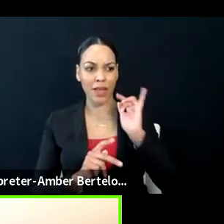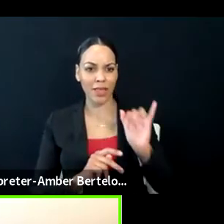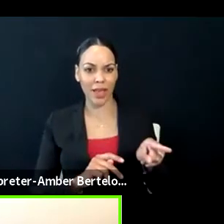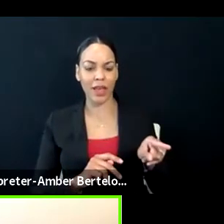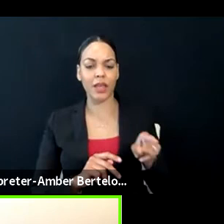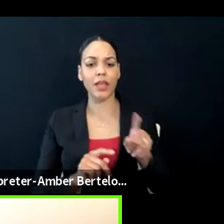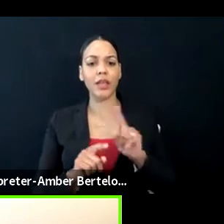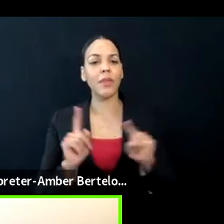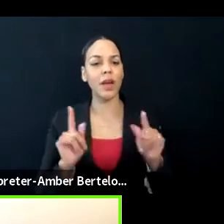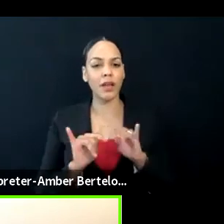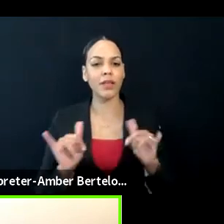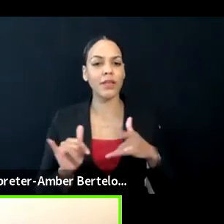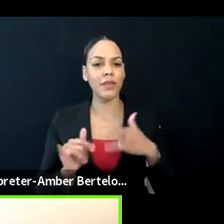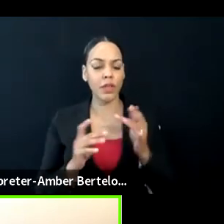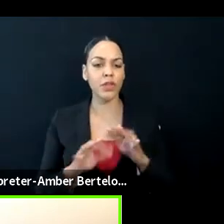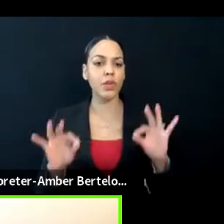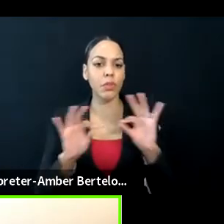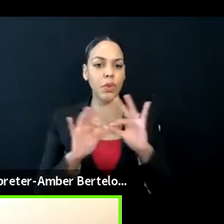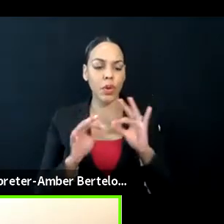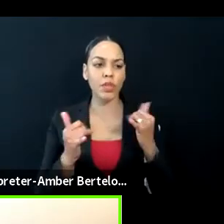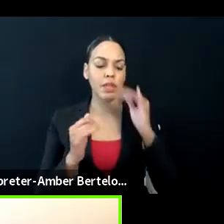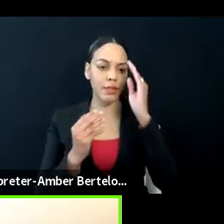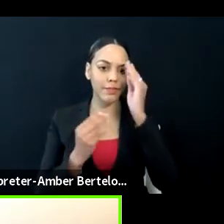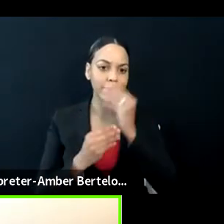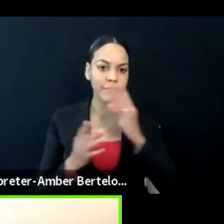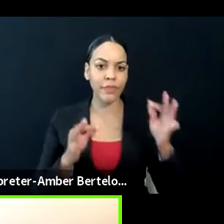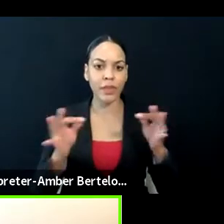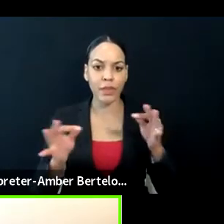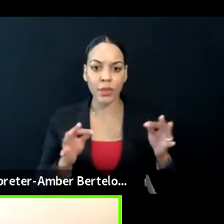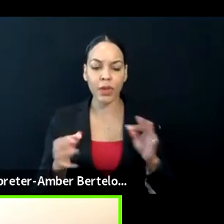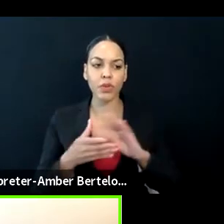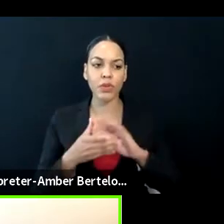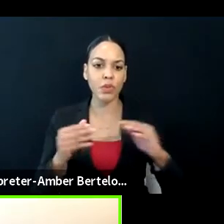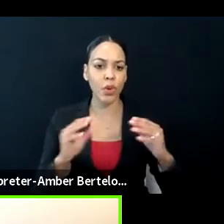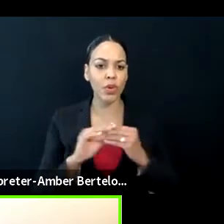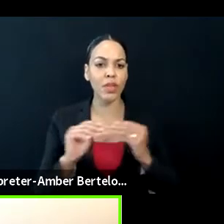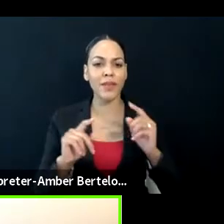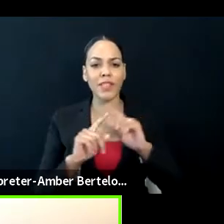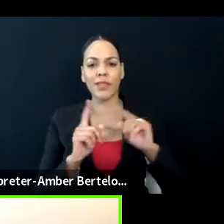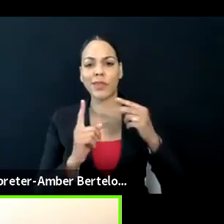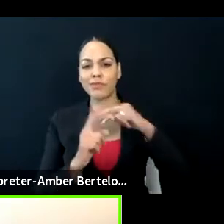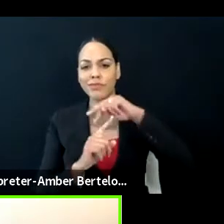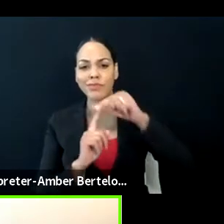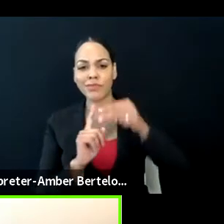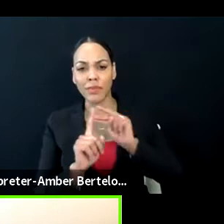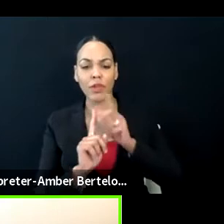we're telling the stories of every facet of our existence,